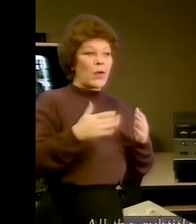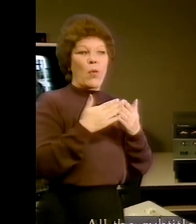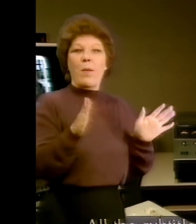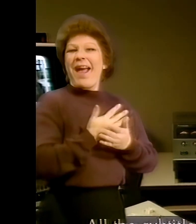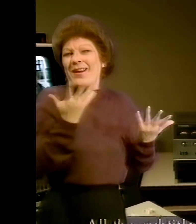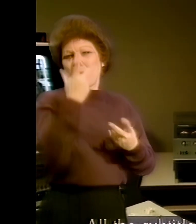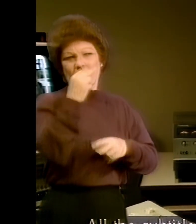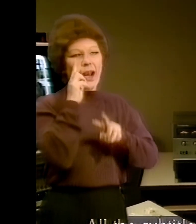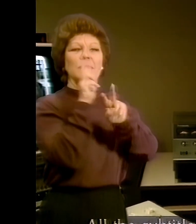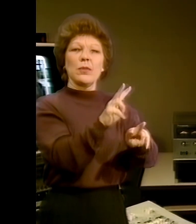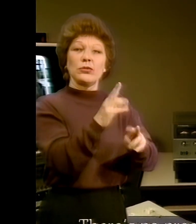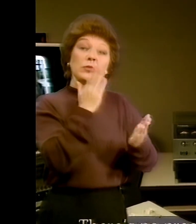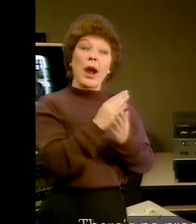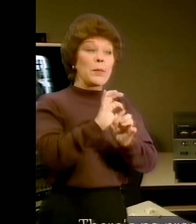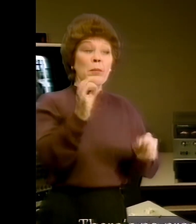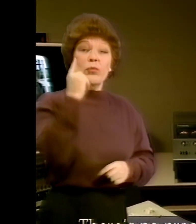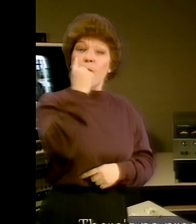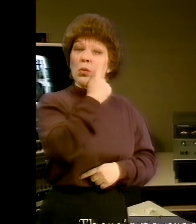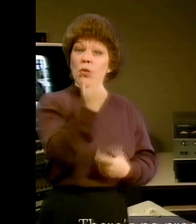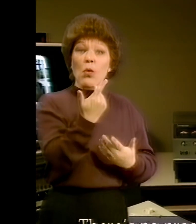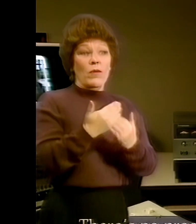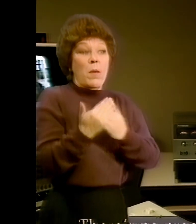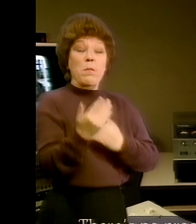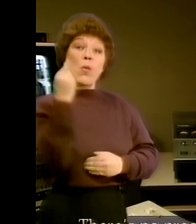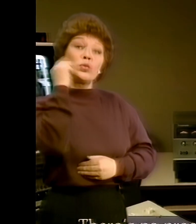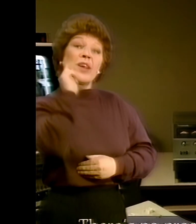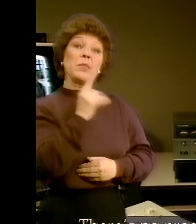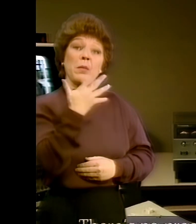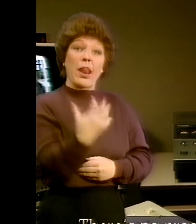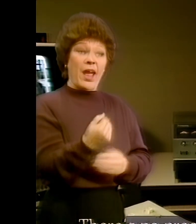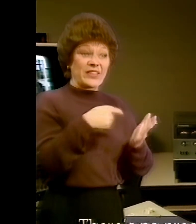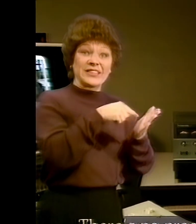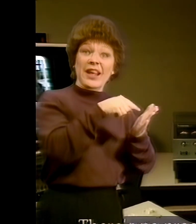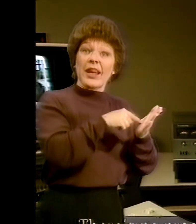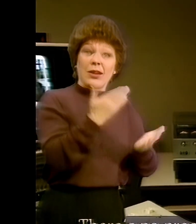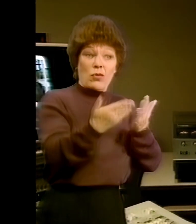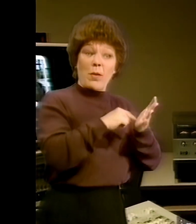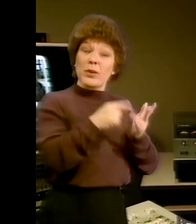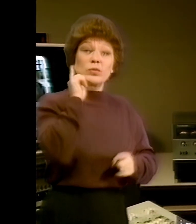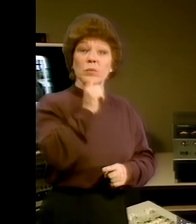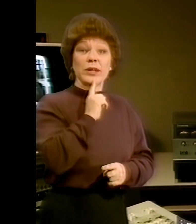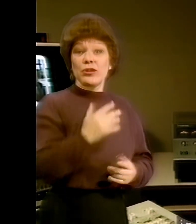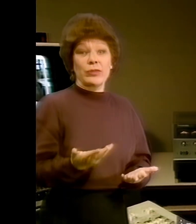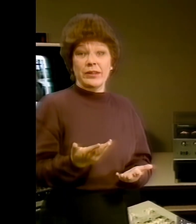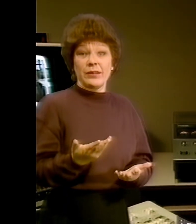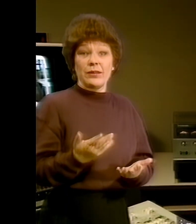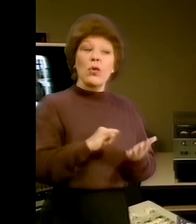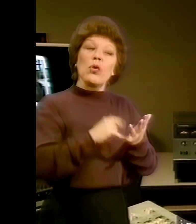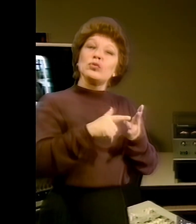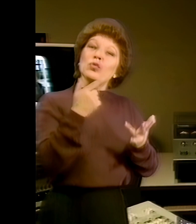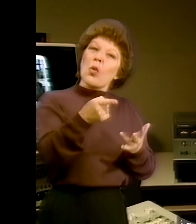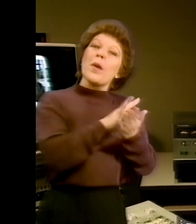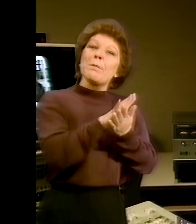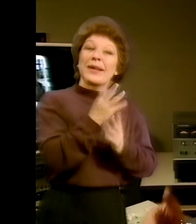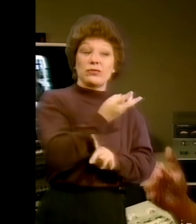And in fact, there's no proof that Teletext ownership among deaf people is any higher than among hearing people. So,